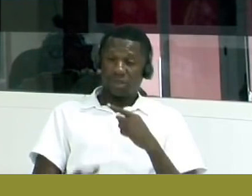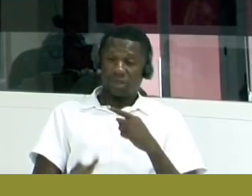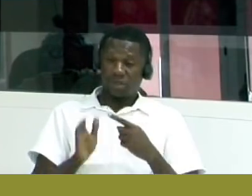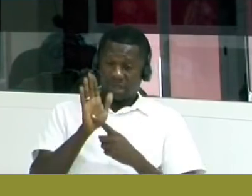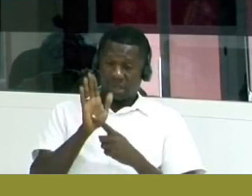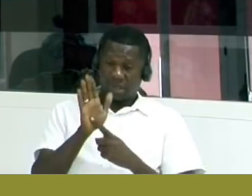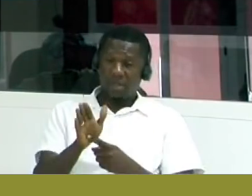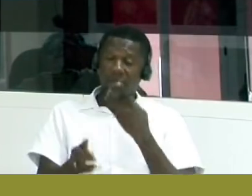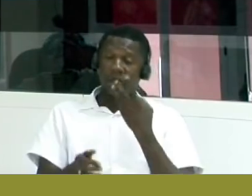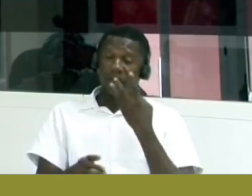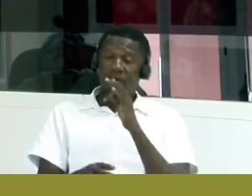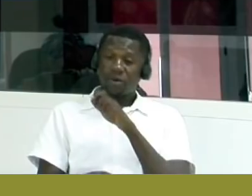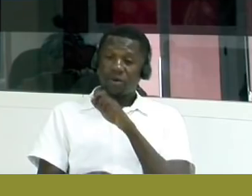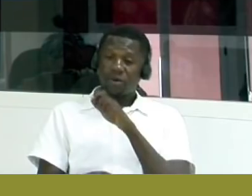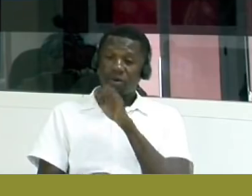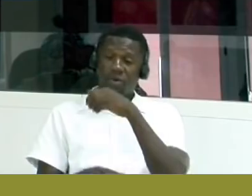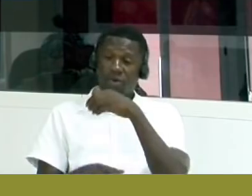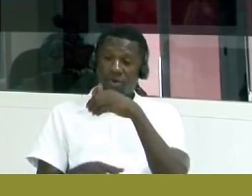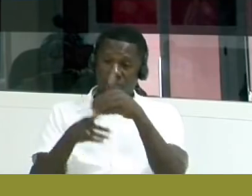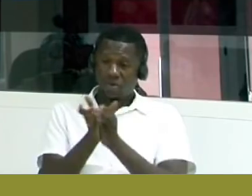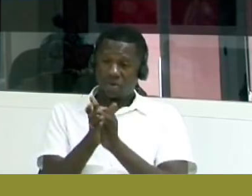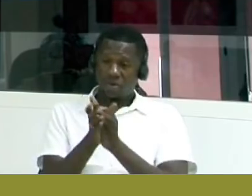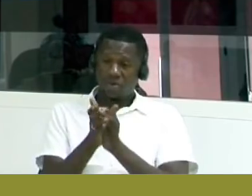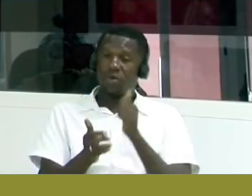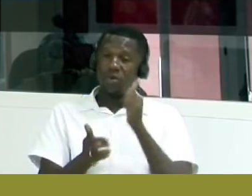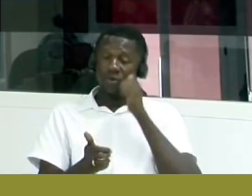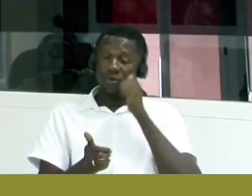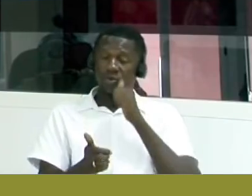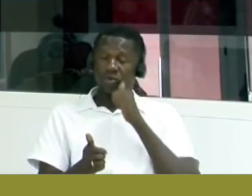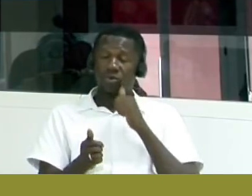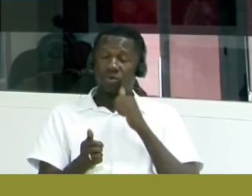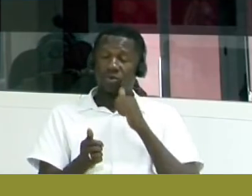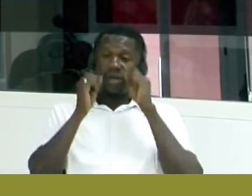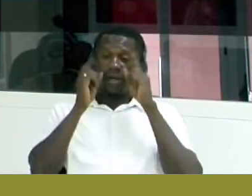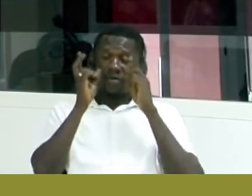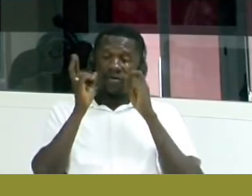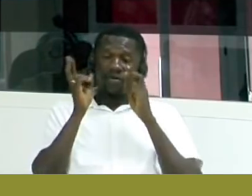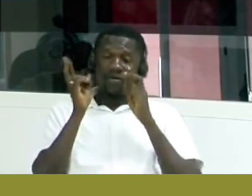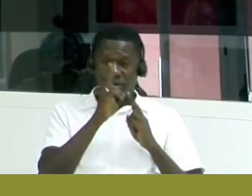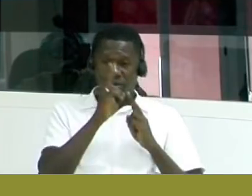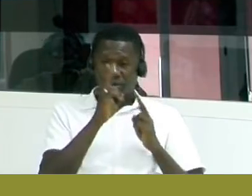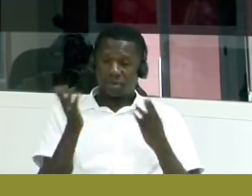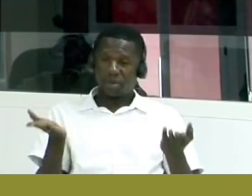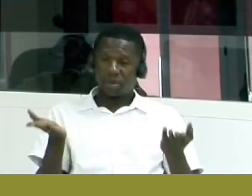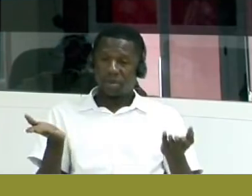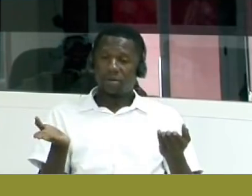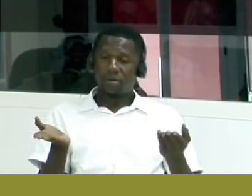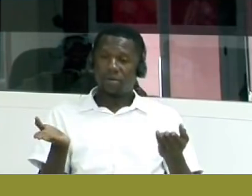whether your forces, in fact, used live ammunition?